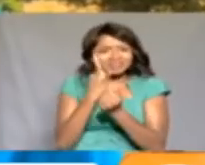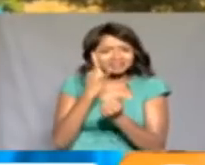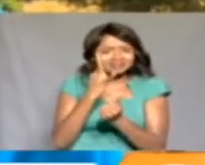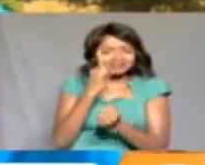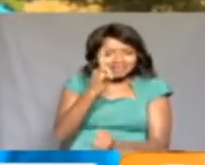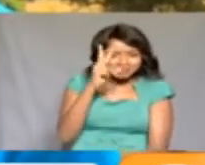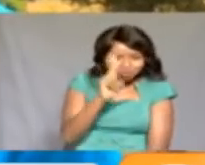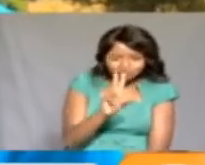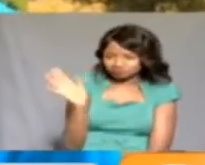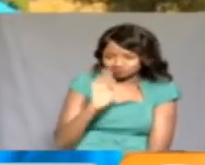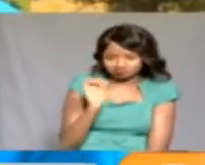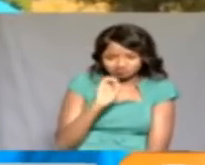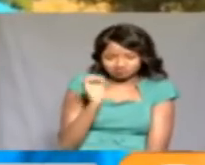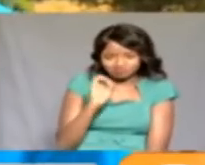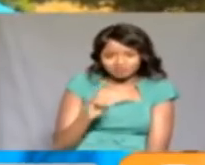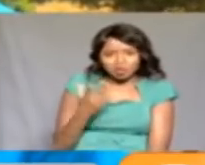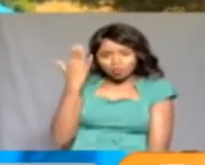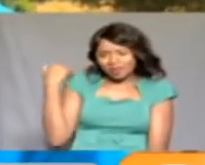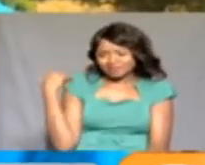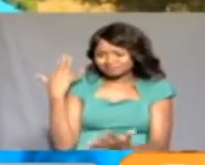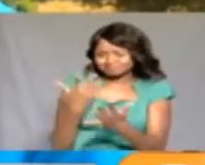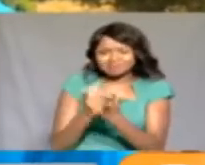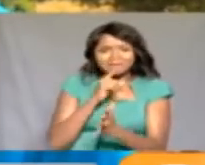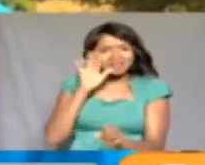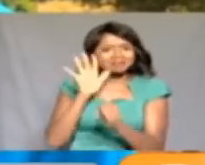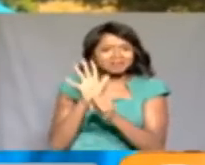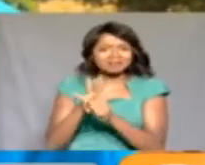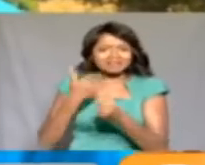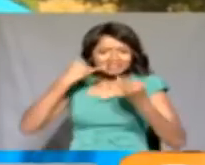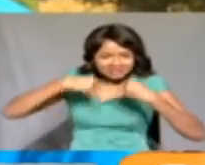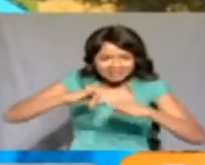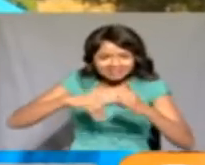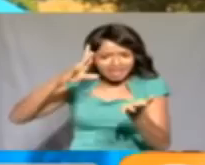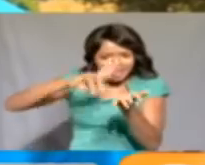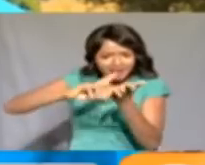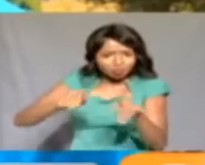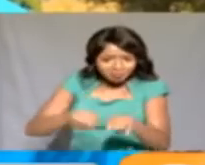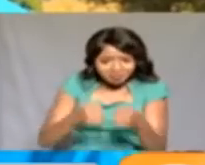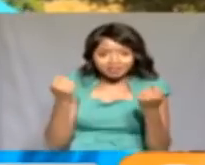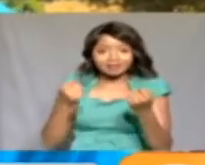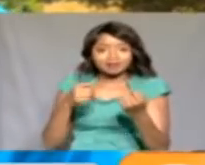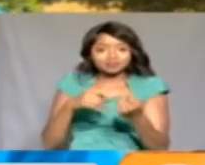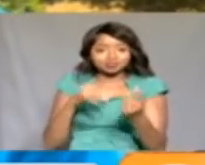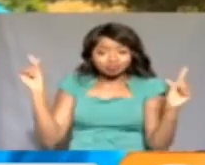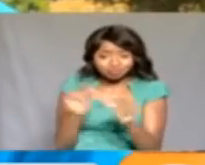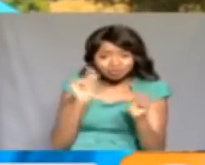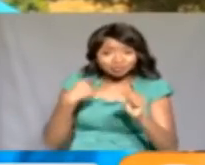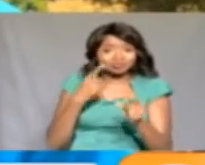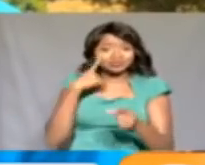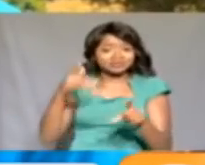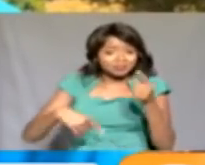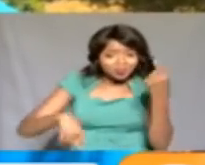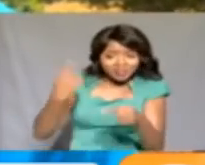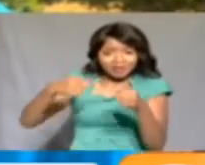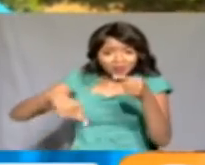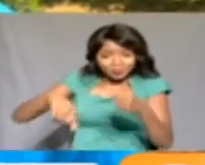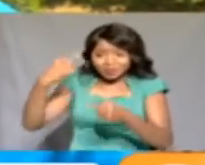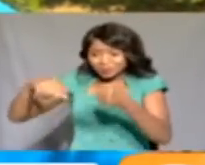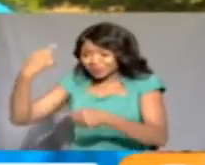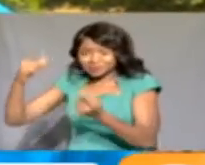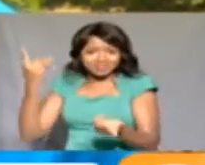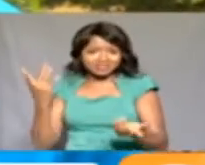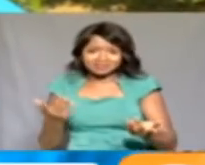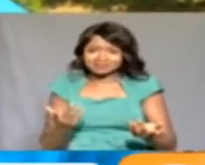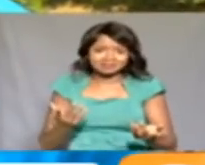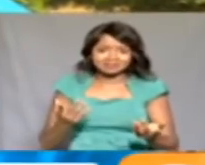Because if now that so many guys are approaching to break the world record, within no time you'll find somebody running 2:00. And then you find another one running